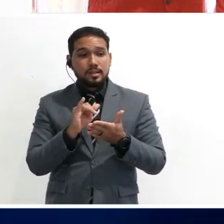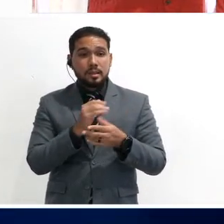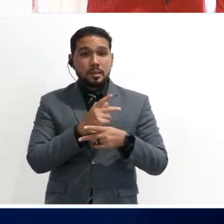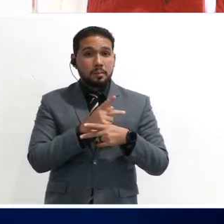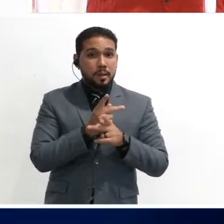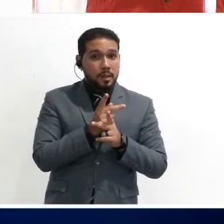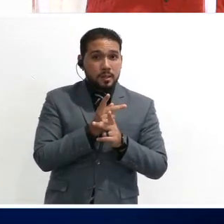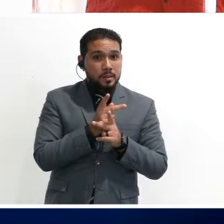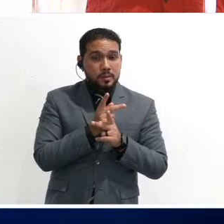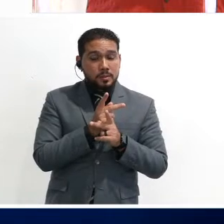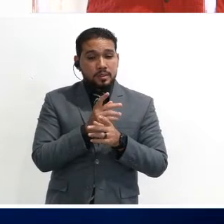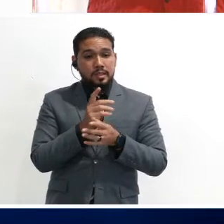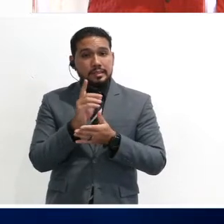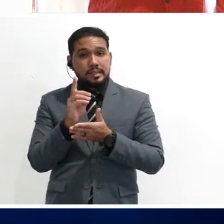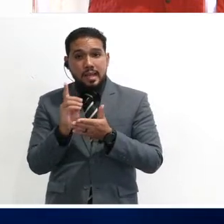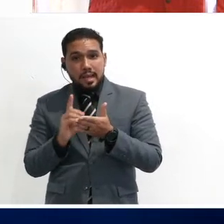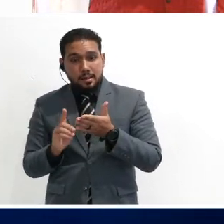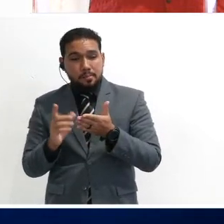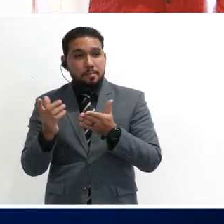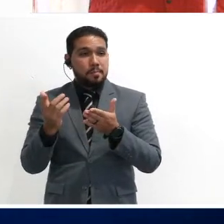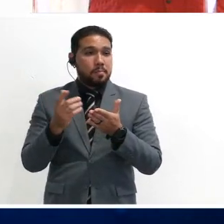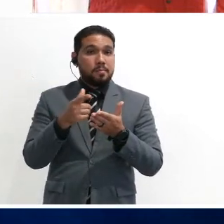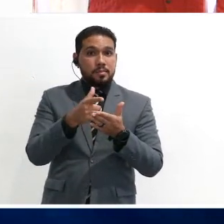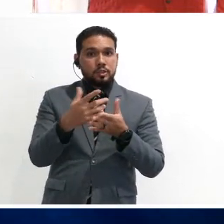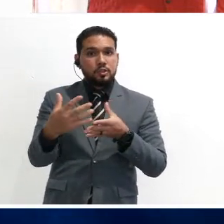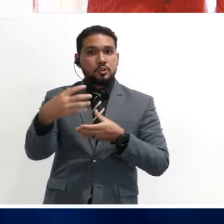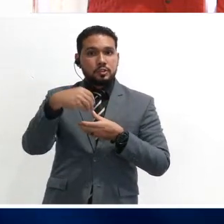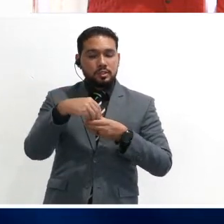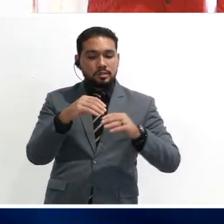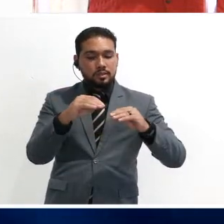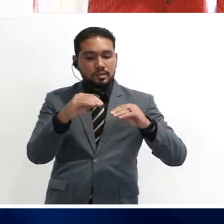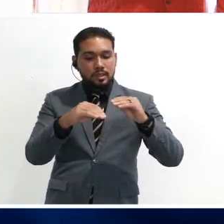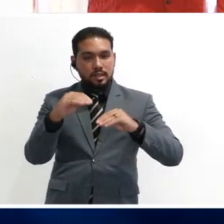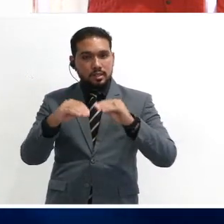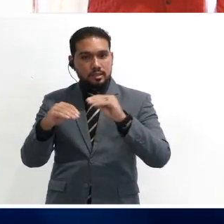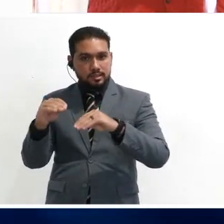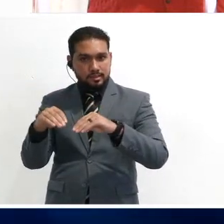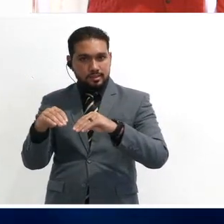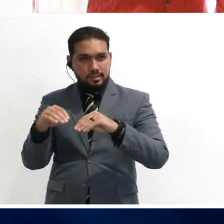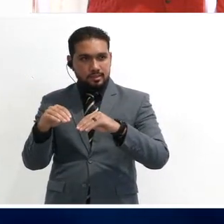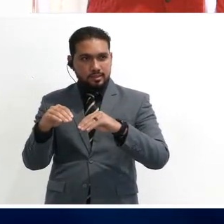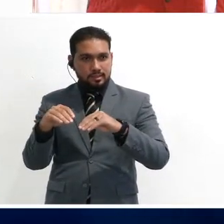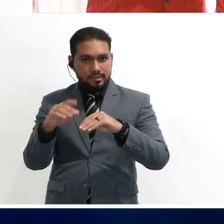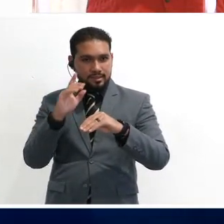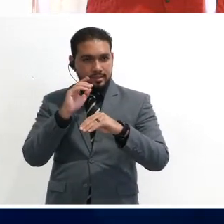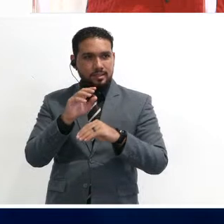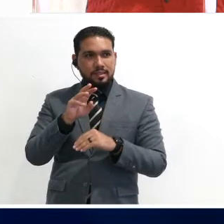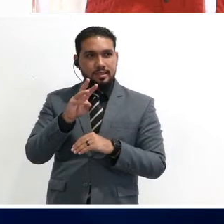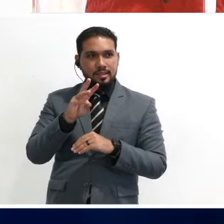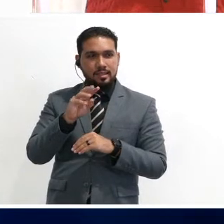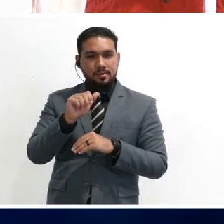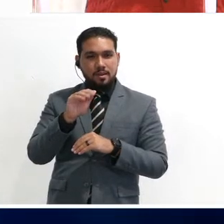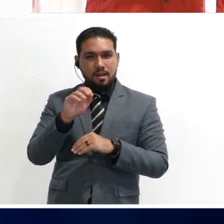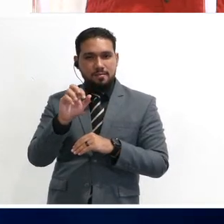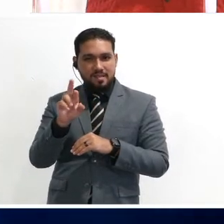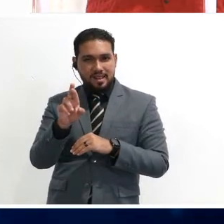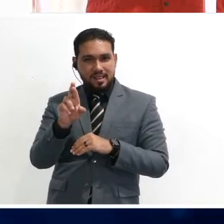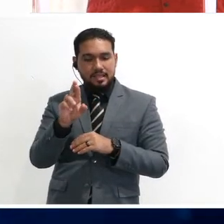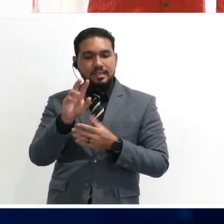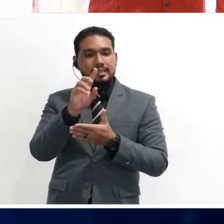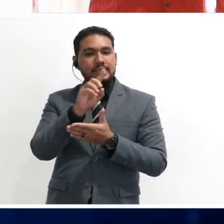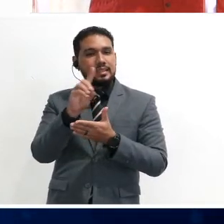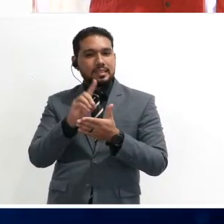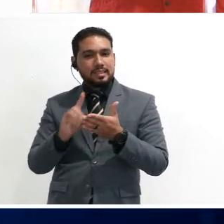Not as advanced as wafer design, but pretty advanced. And similarly, along with that, a lot of